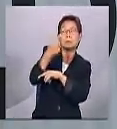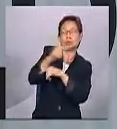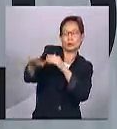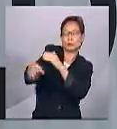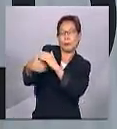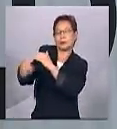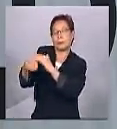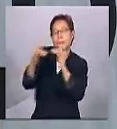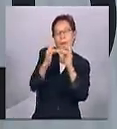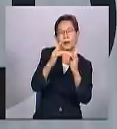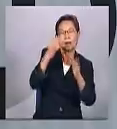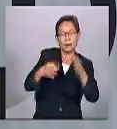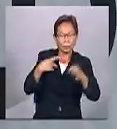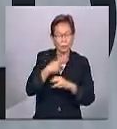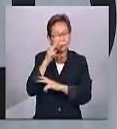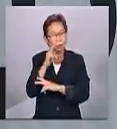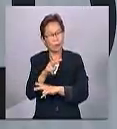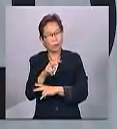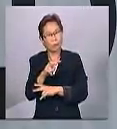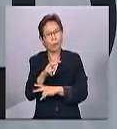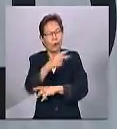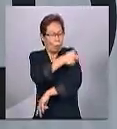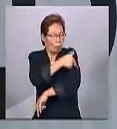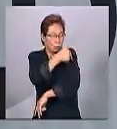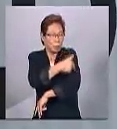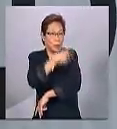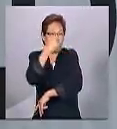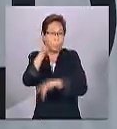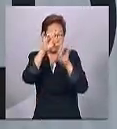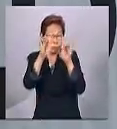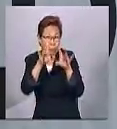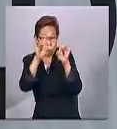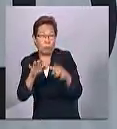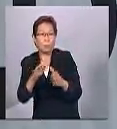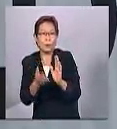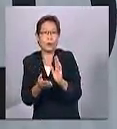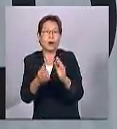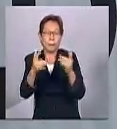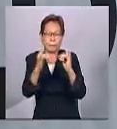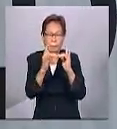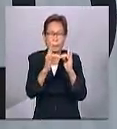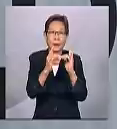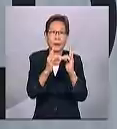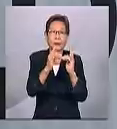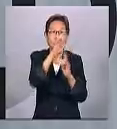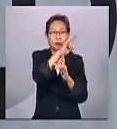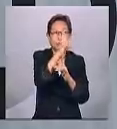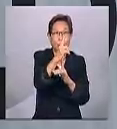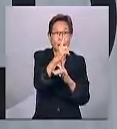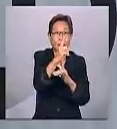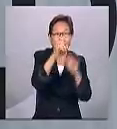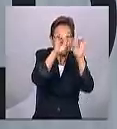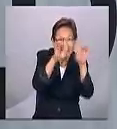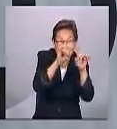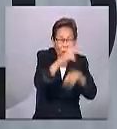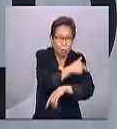mean, we looked into our hospital for screening. We have increased to 71 screening hospital. Before that was